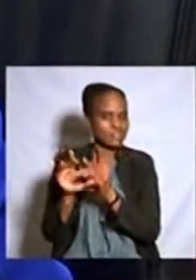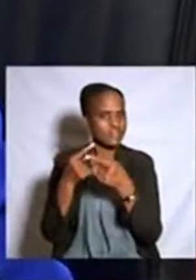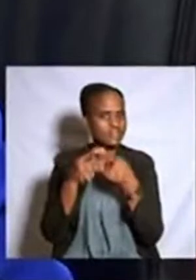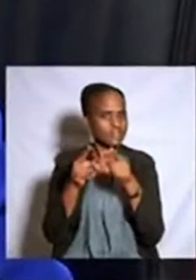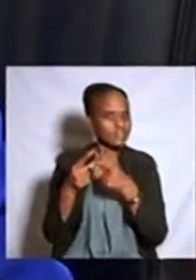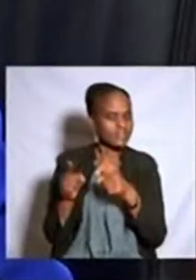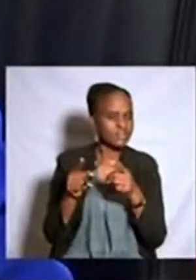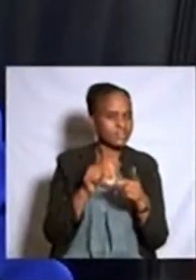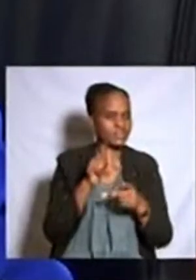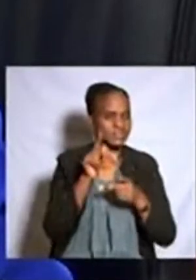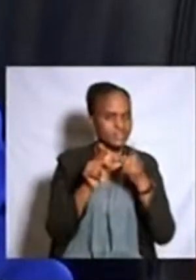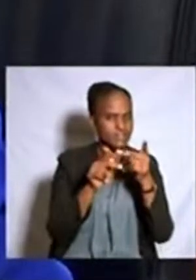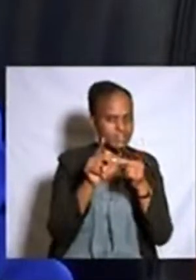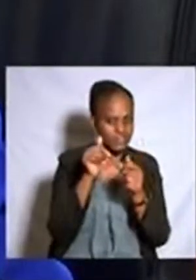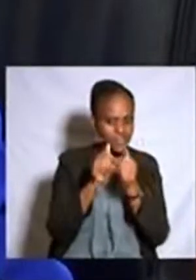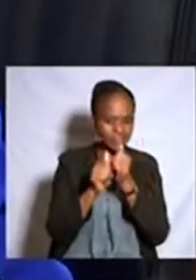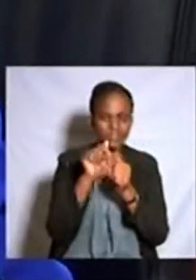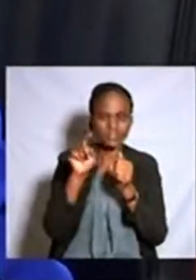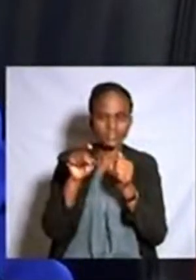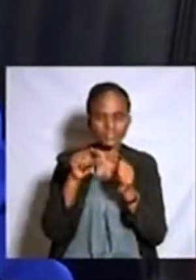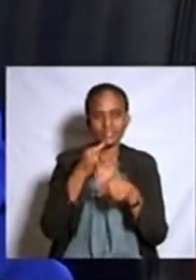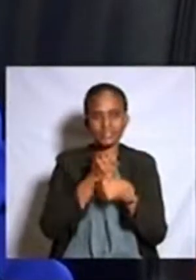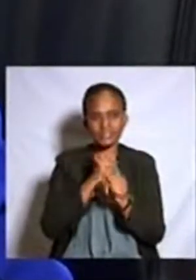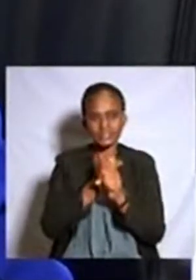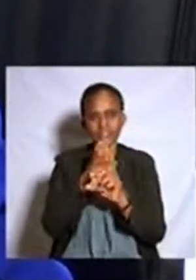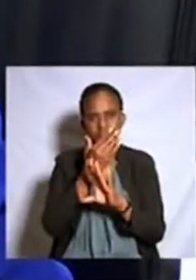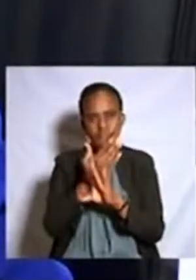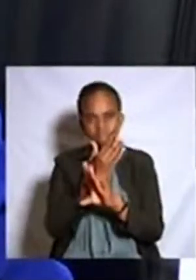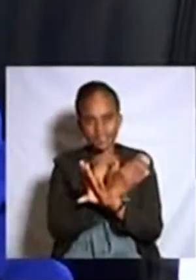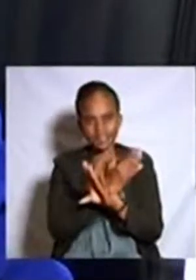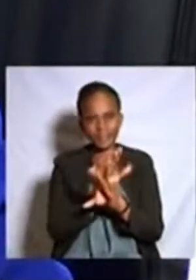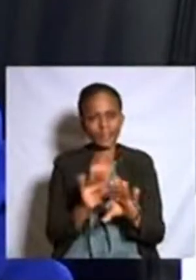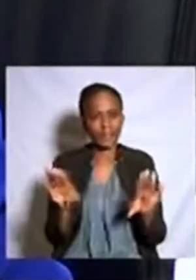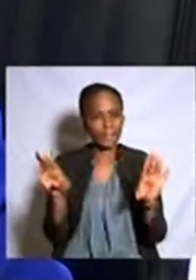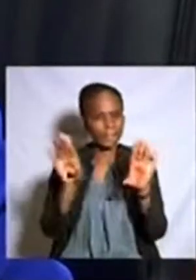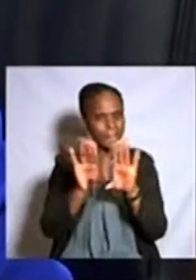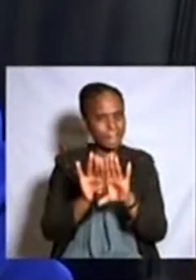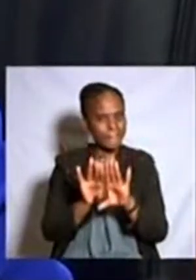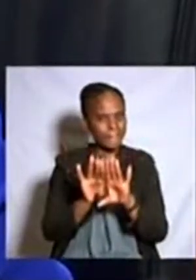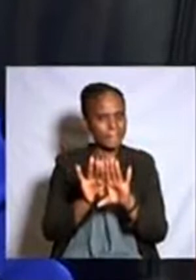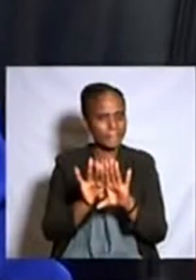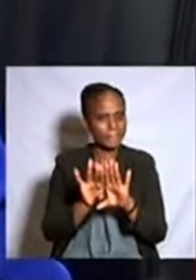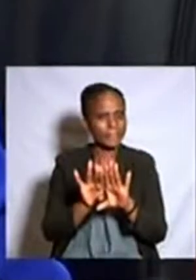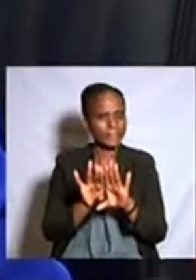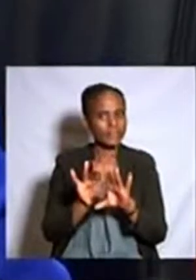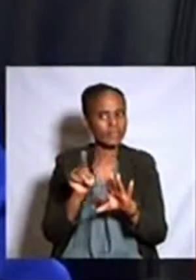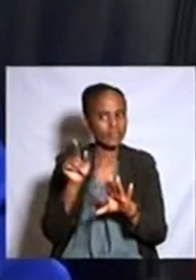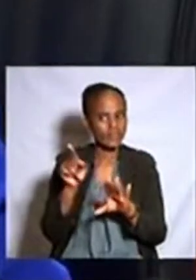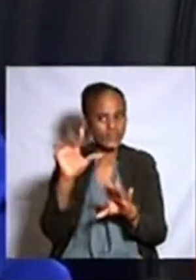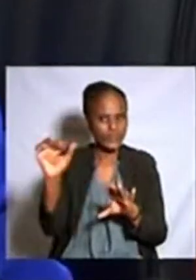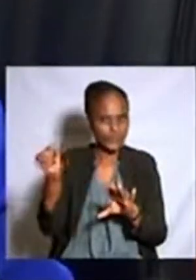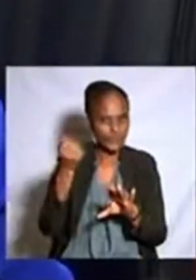that have to be met before a foreclosure and the repossession